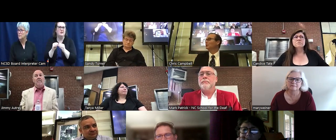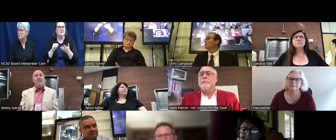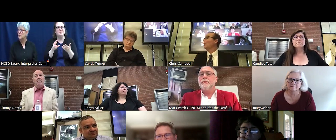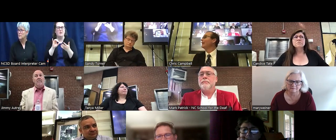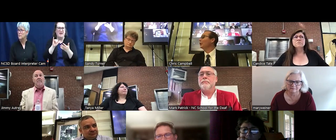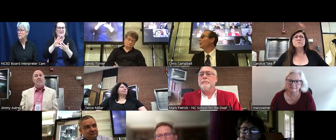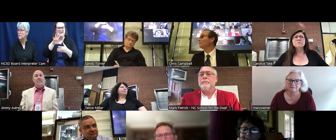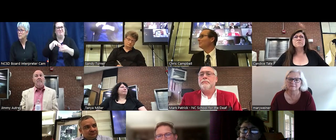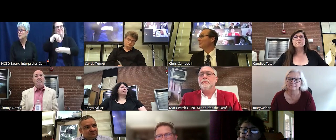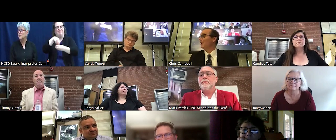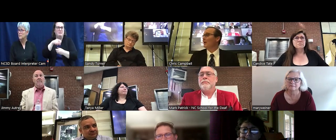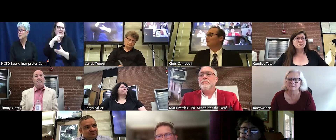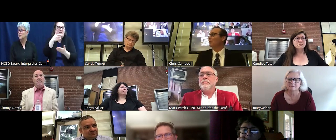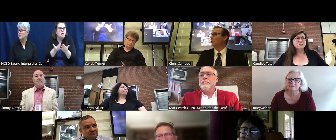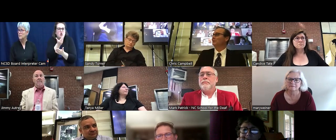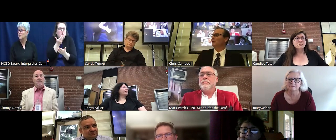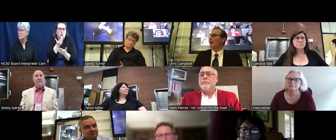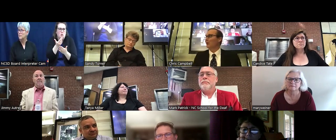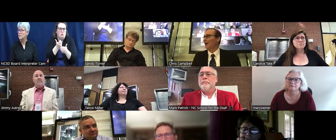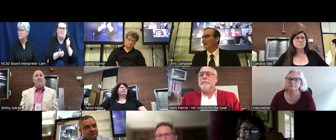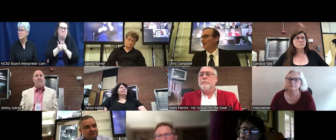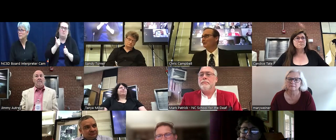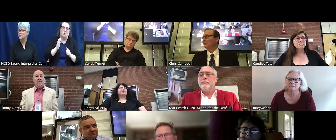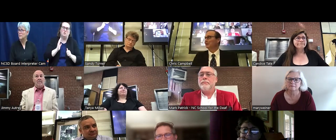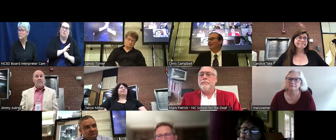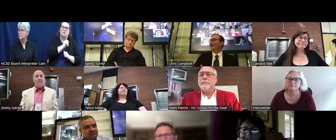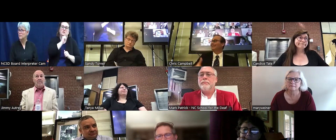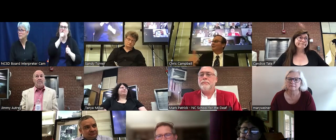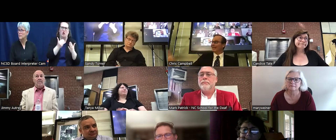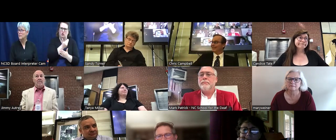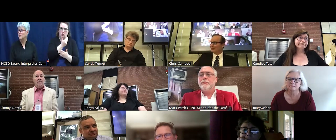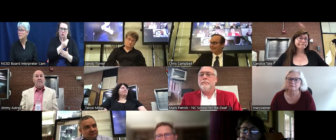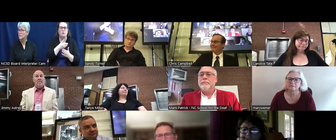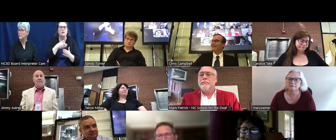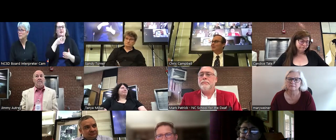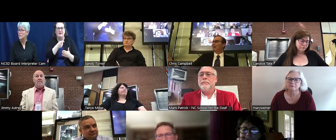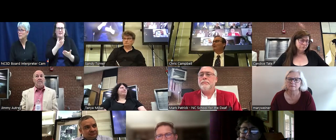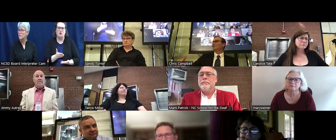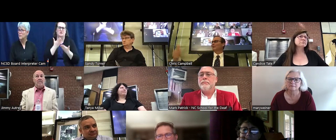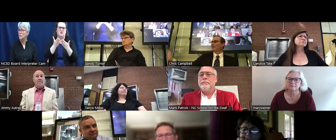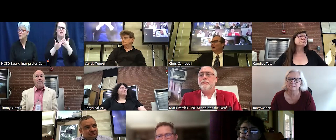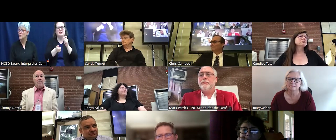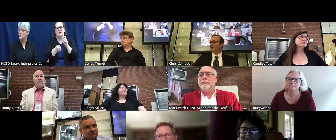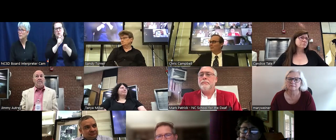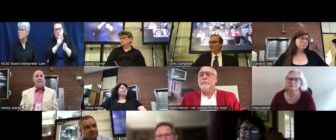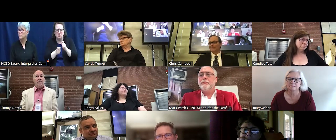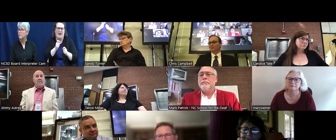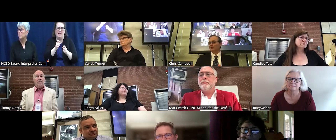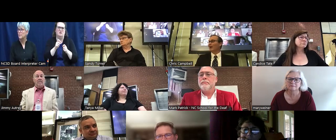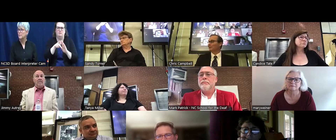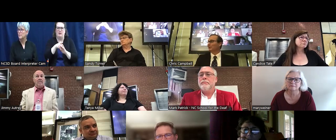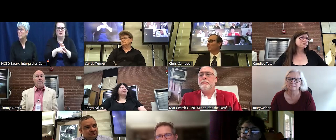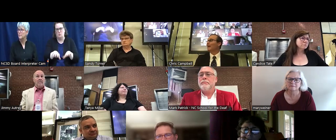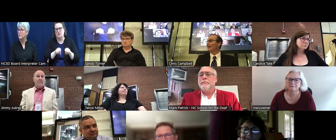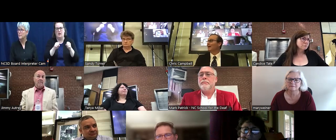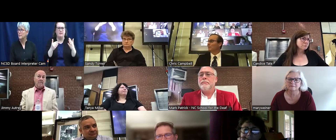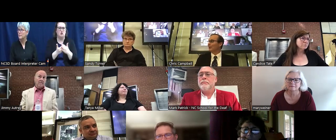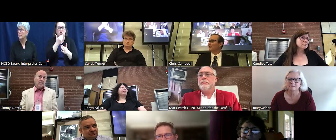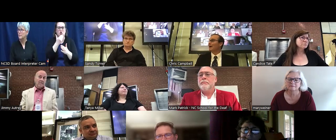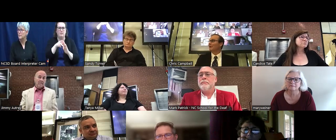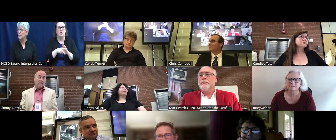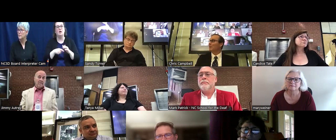because you're brand new. You know, most boards, you're not brand new. You're just looking at changing policy or adopting new policies. We're actually creating